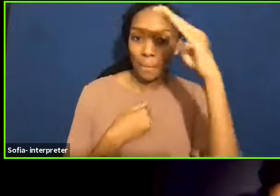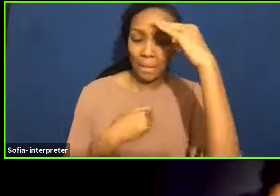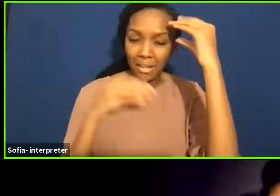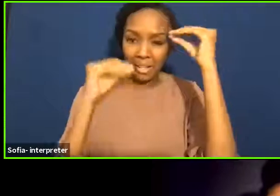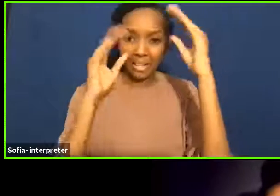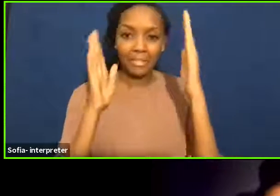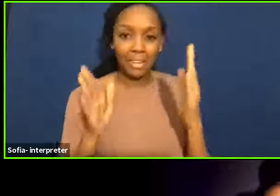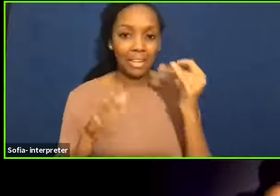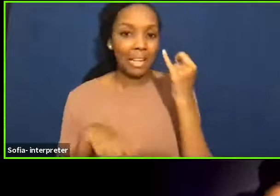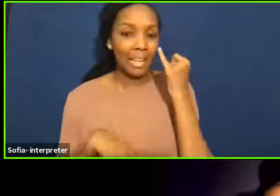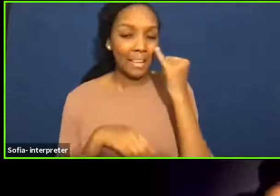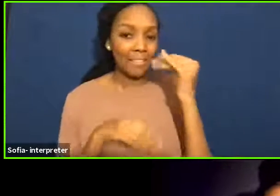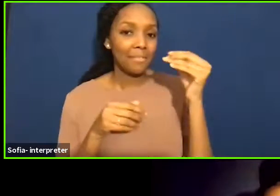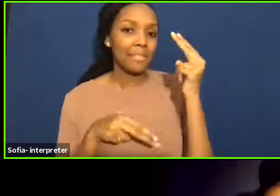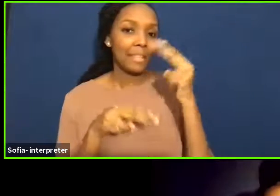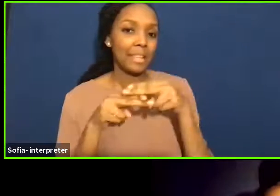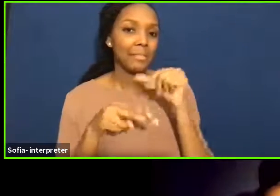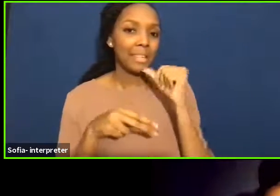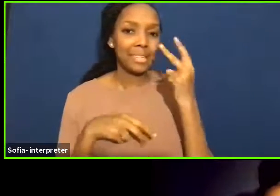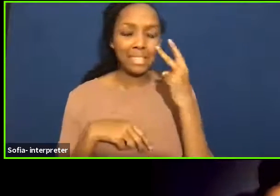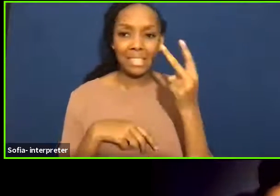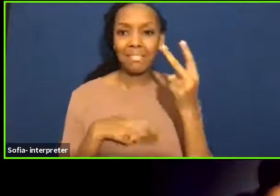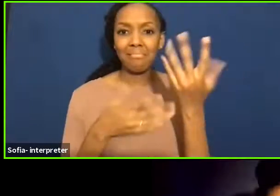have to share.